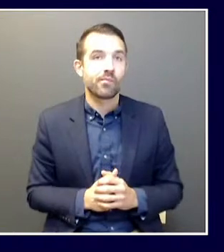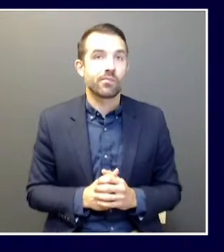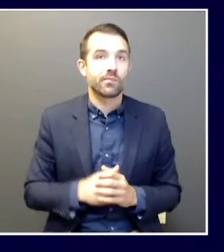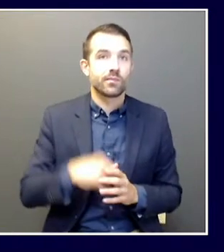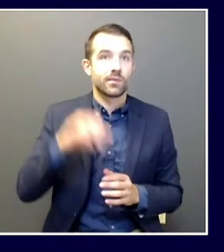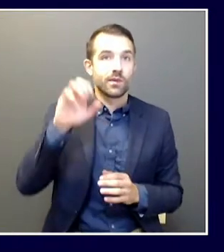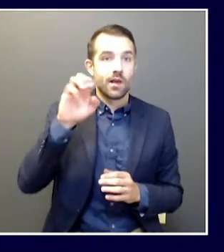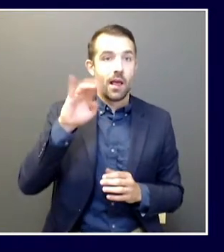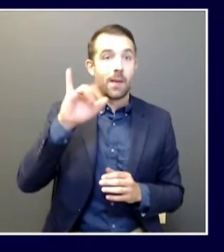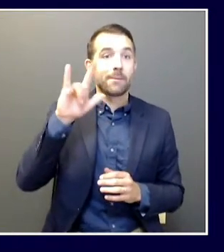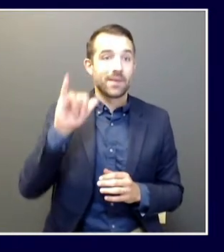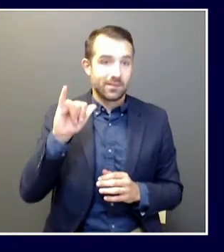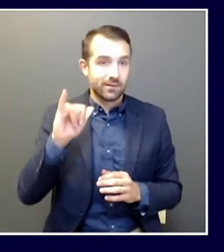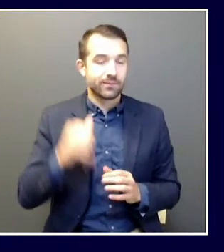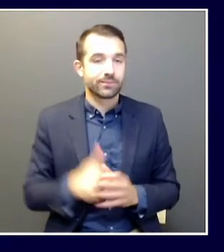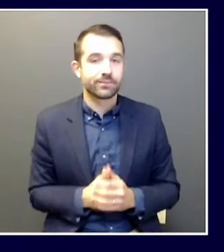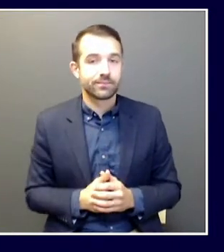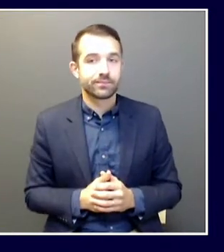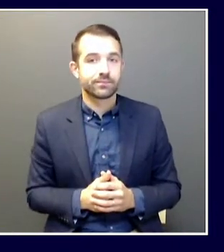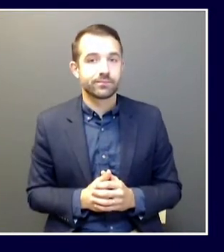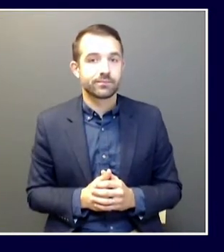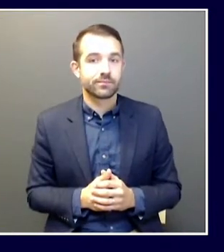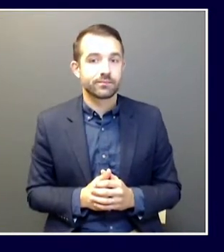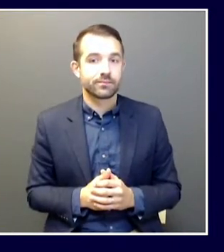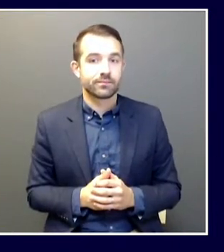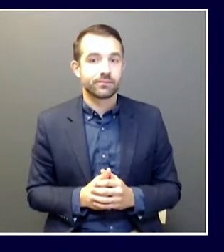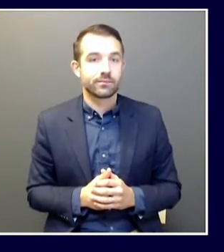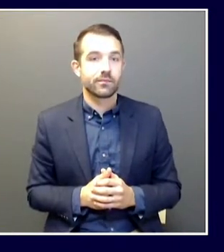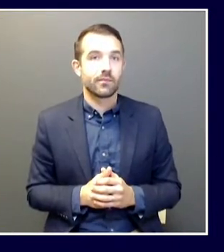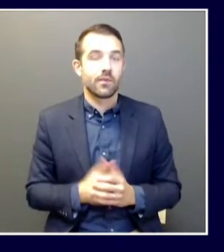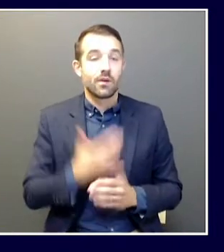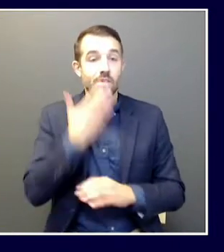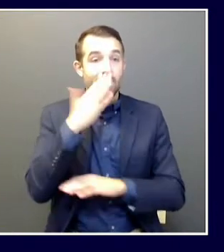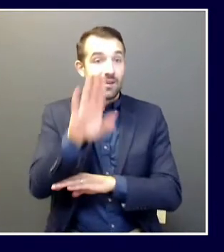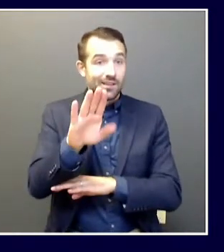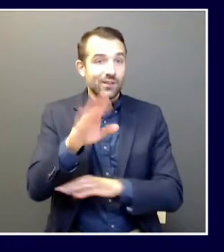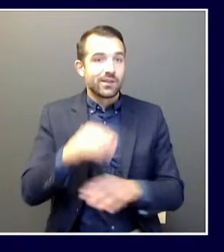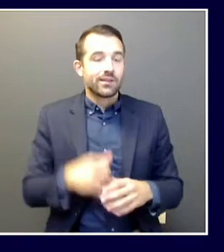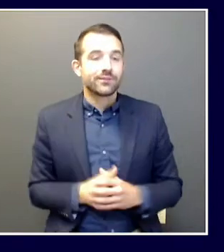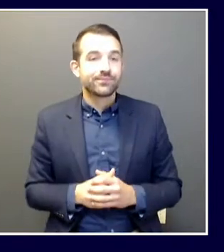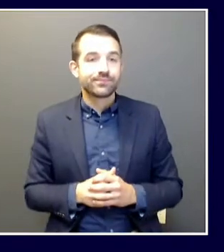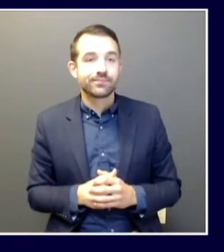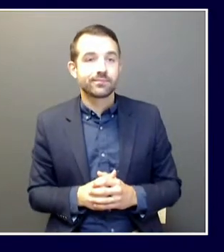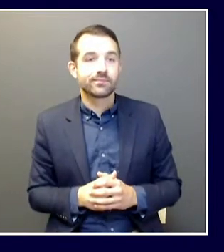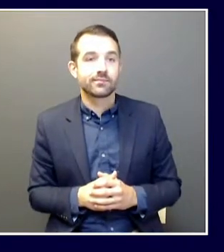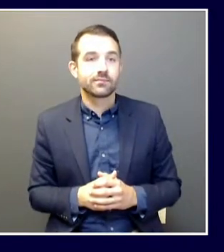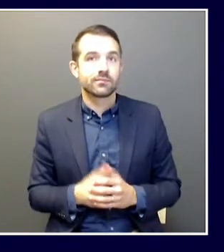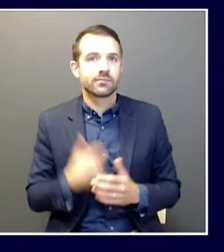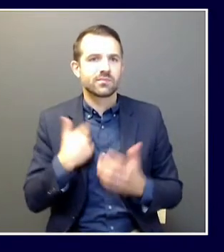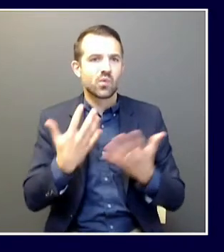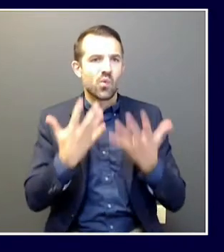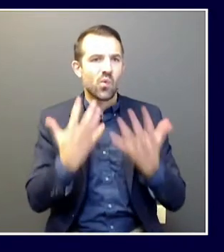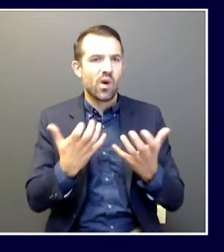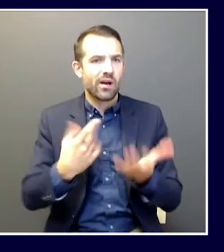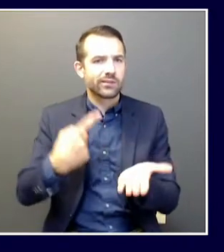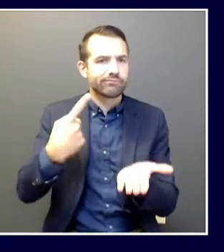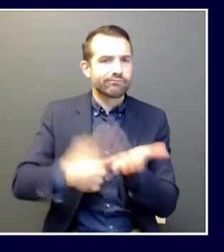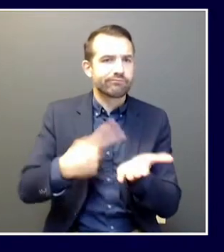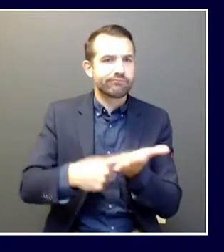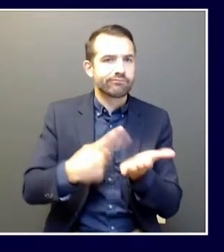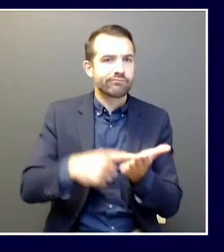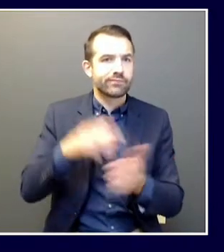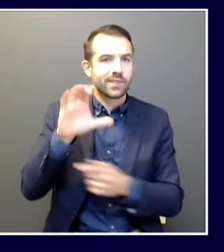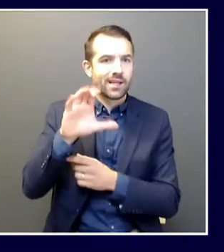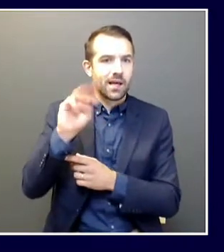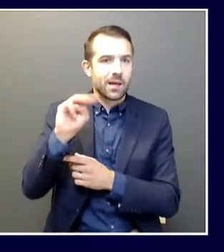Journal next. Hi, good afternoon. I want to touch upon Central Maine Medical Center. So